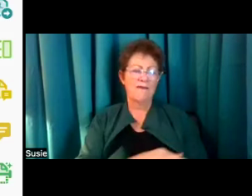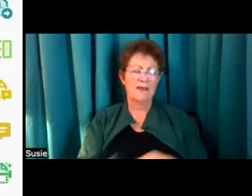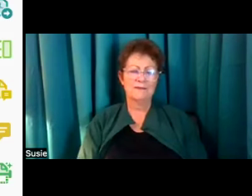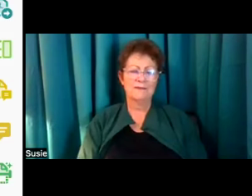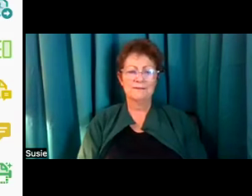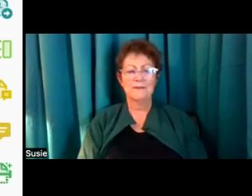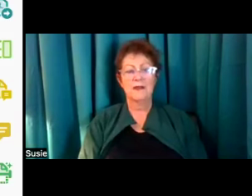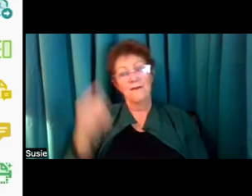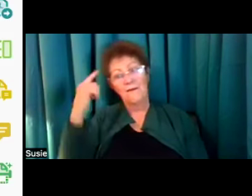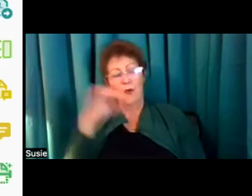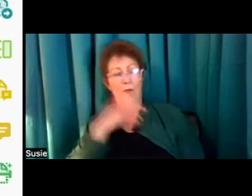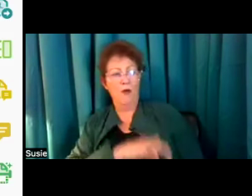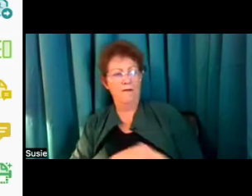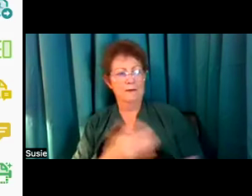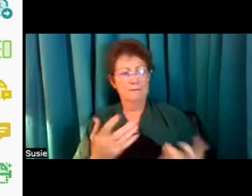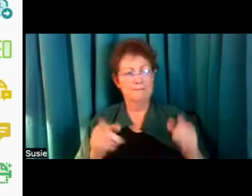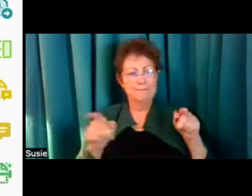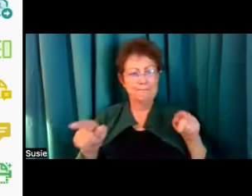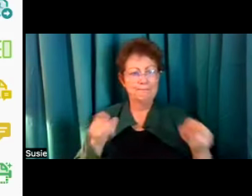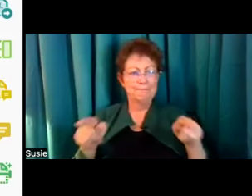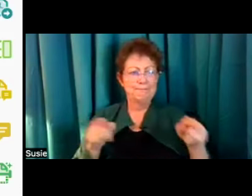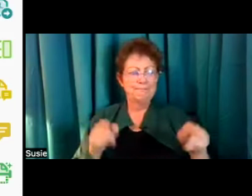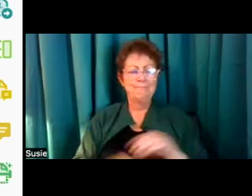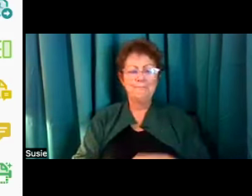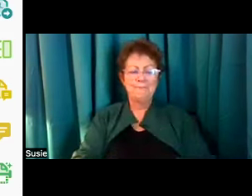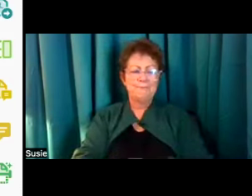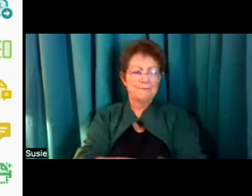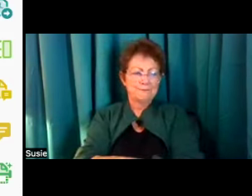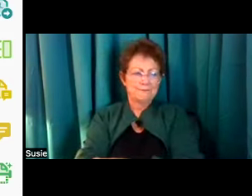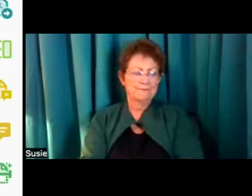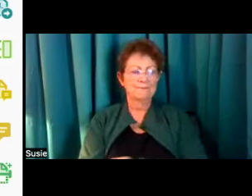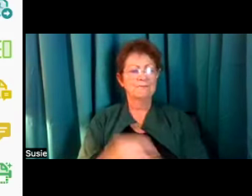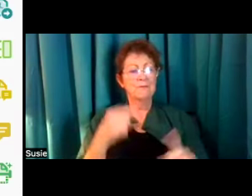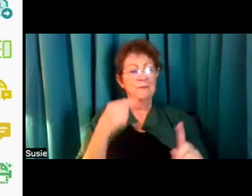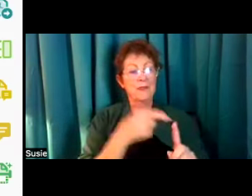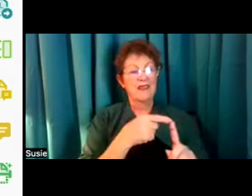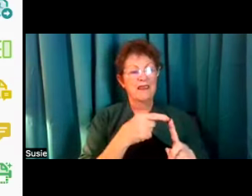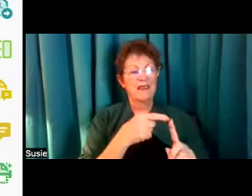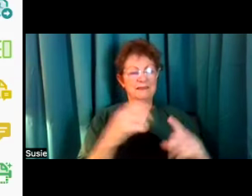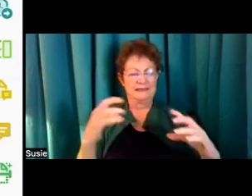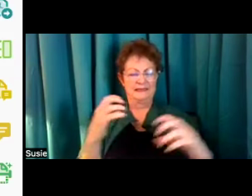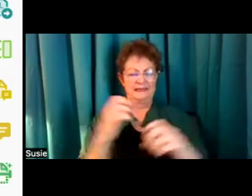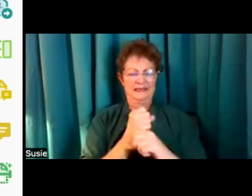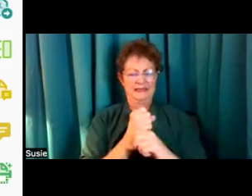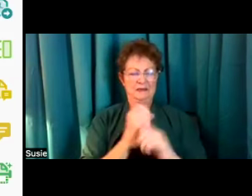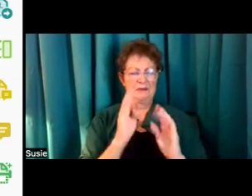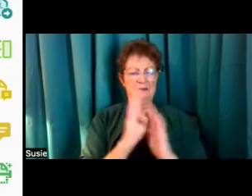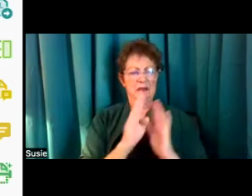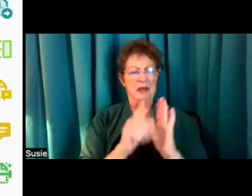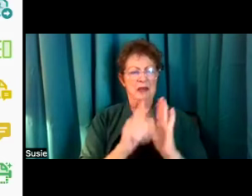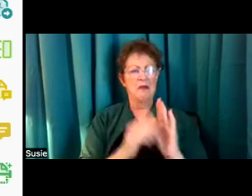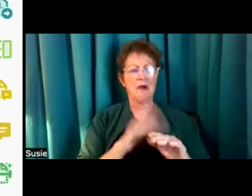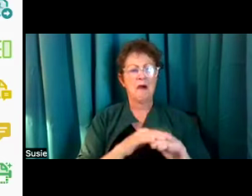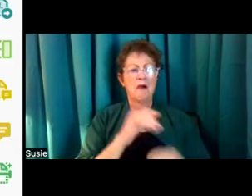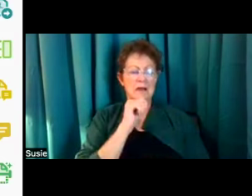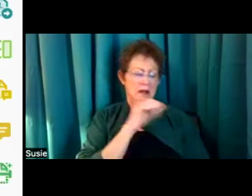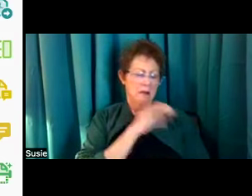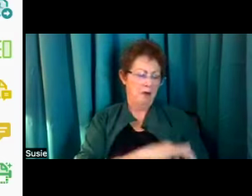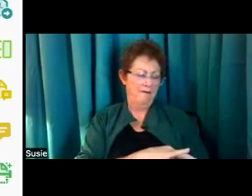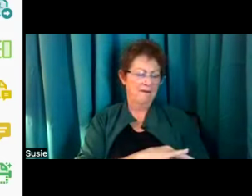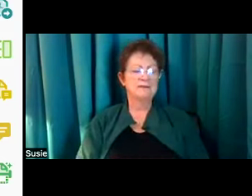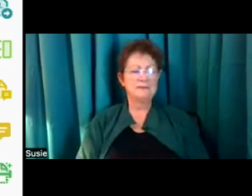a for-profit? Yeah, so we'll go over first just kind of some basic background on nonprofit